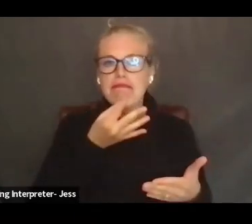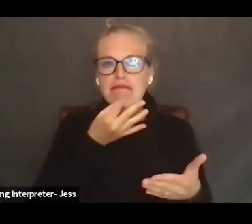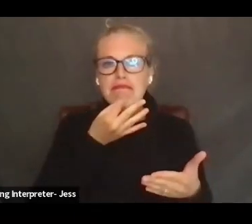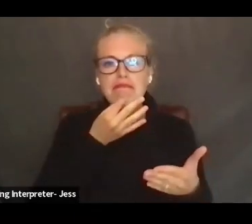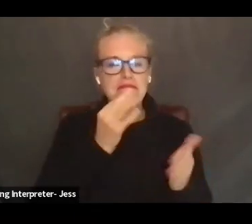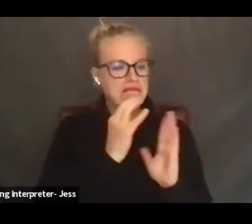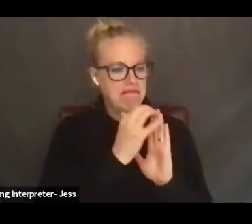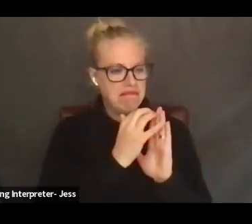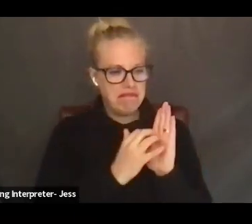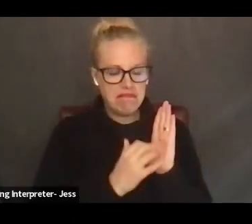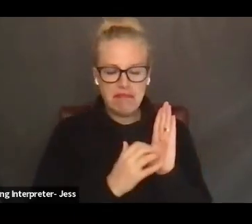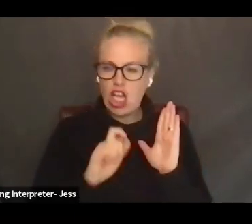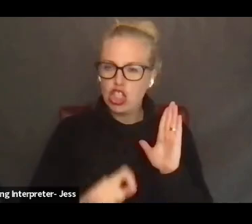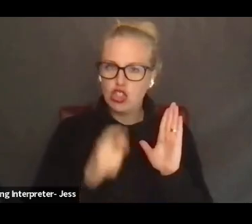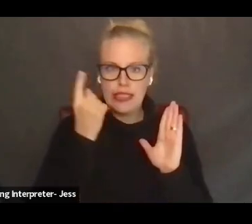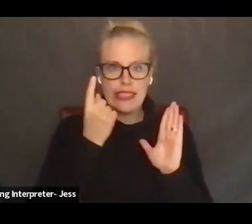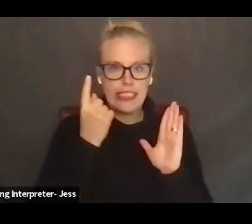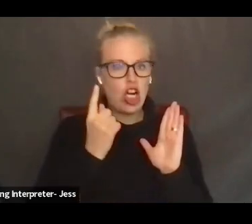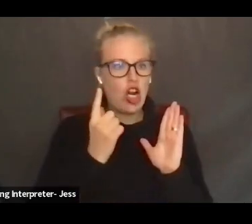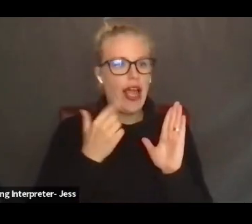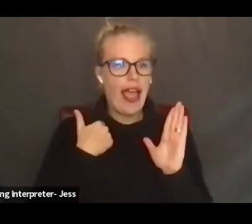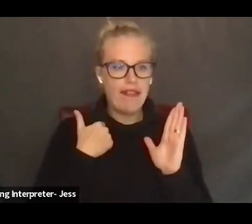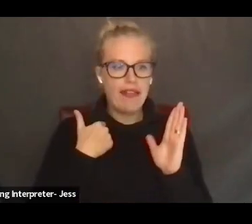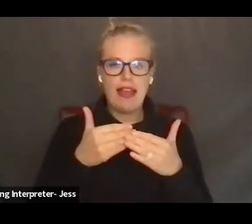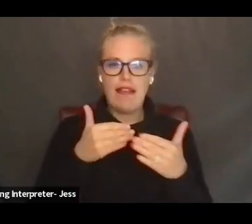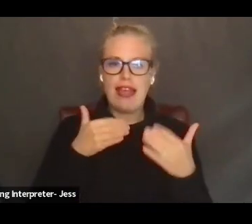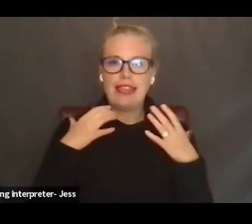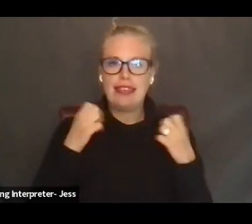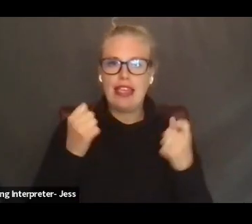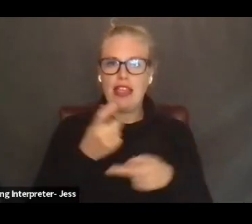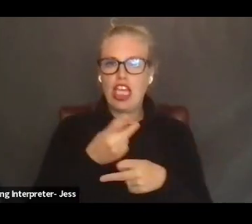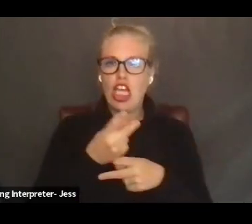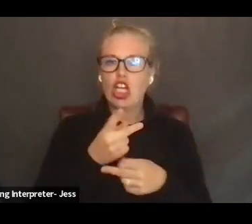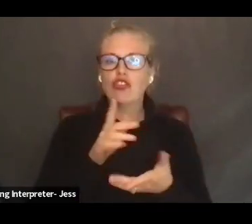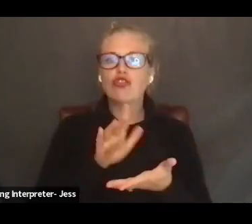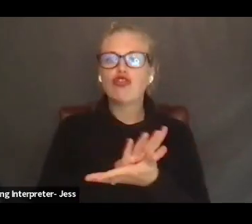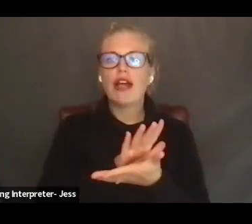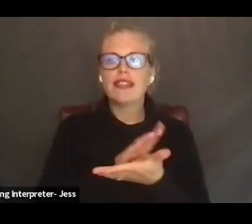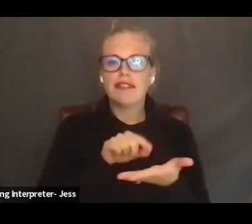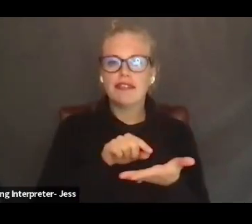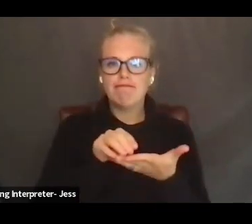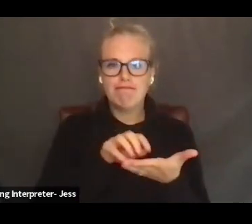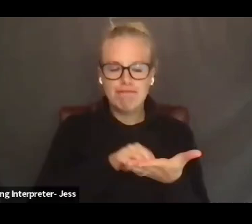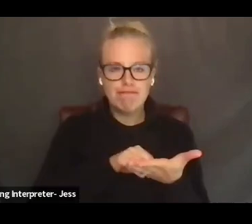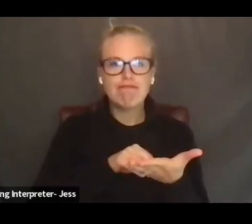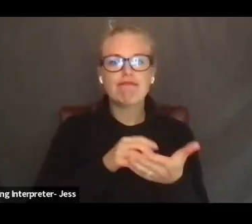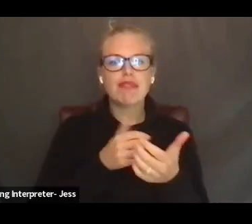everybody should consider having a healthcare directive. Let's go to the next slide.